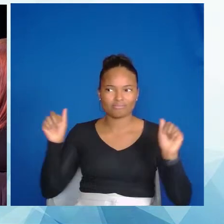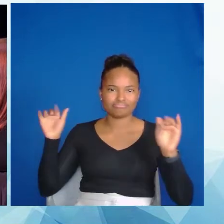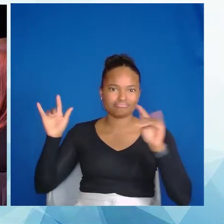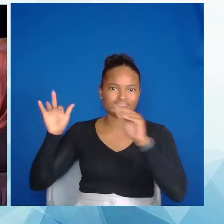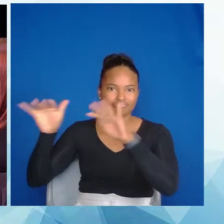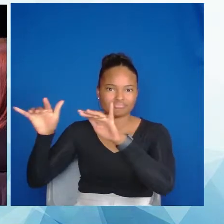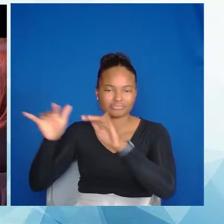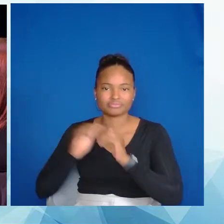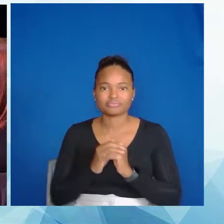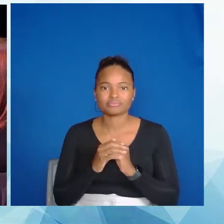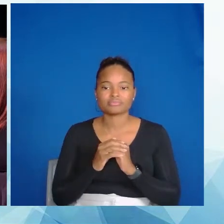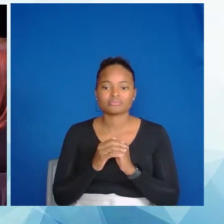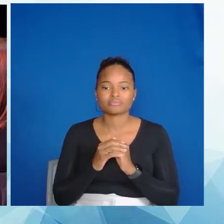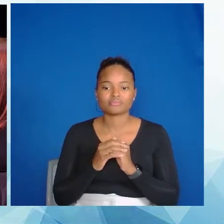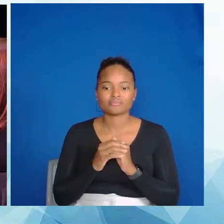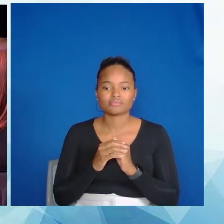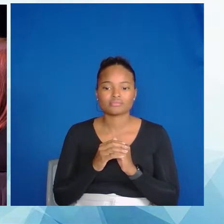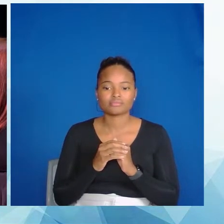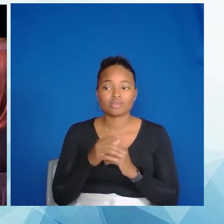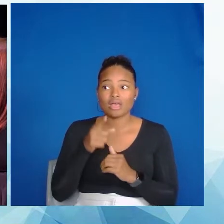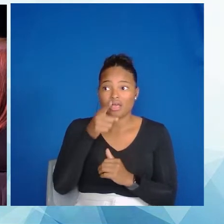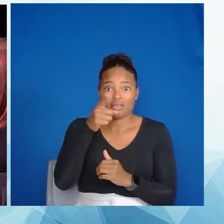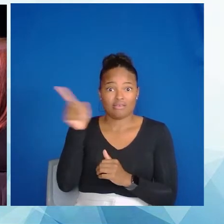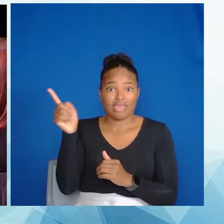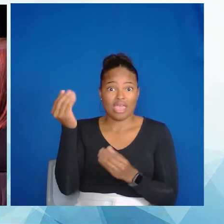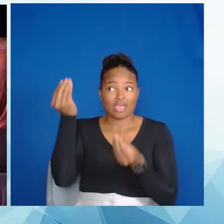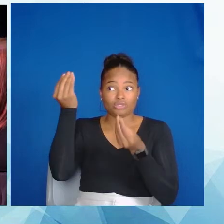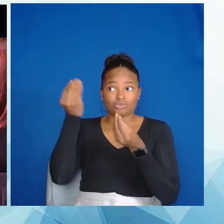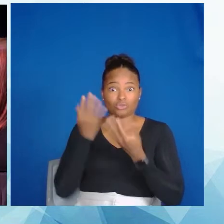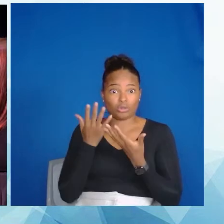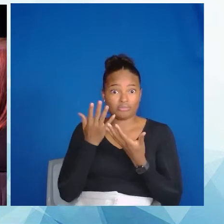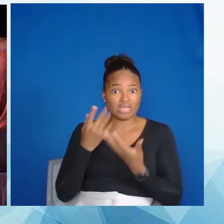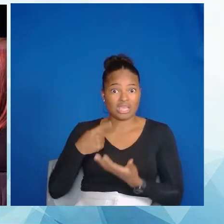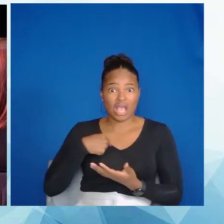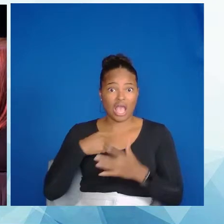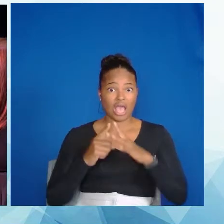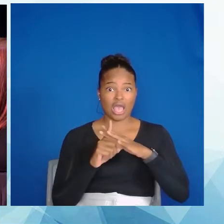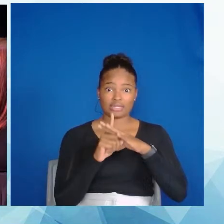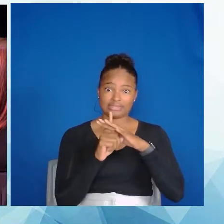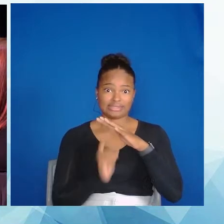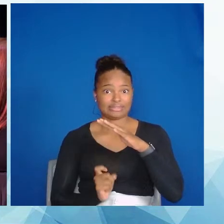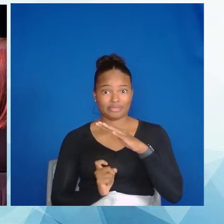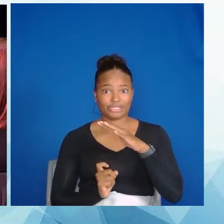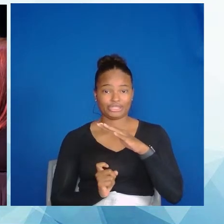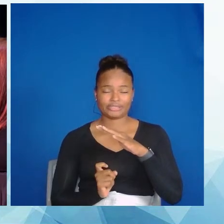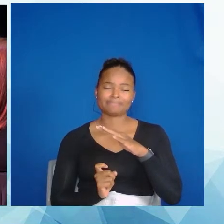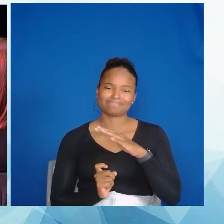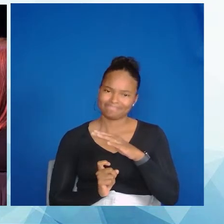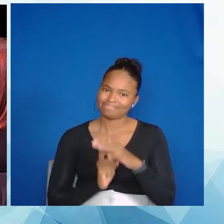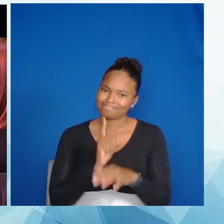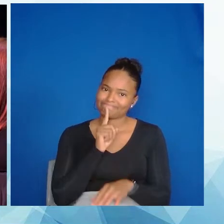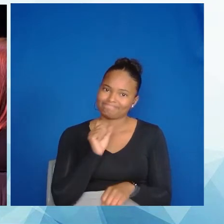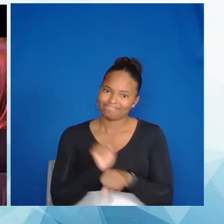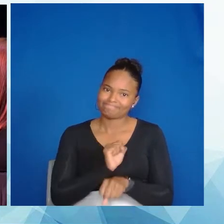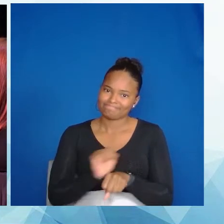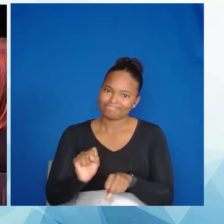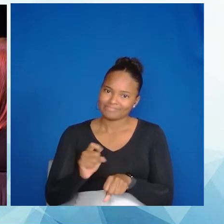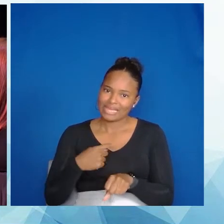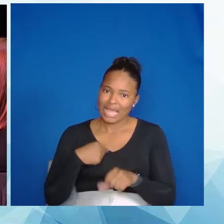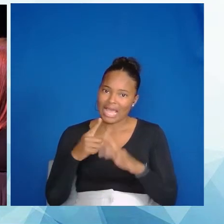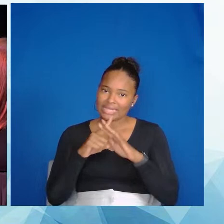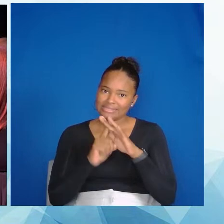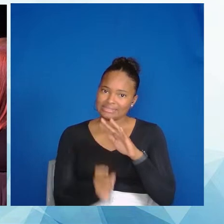told me that I had disappeared, and that's true. I had disappeared for about